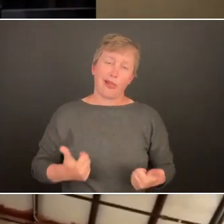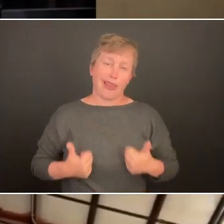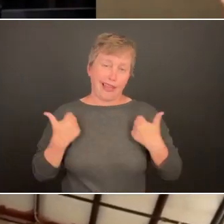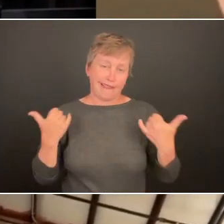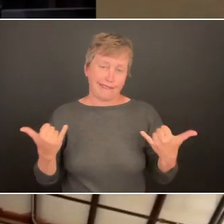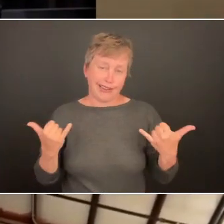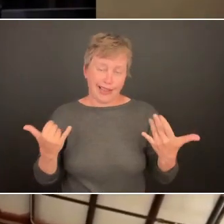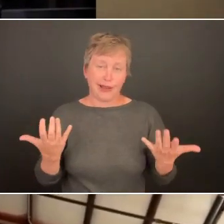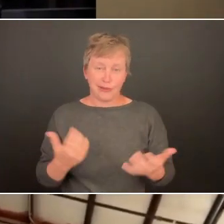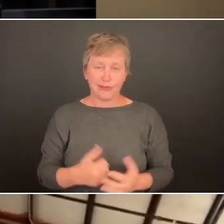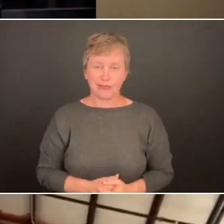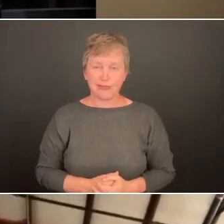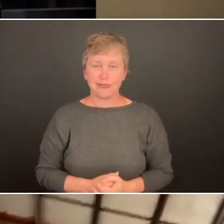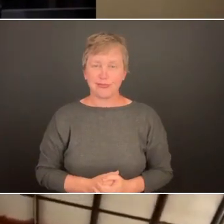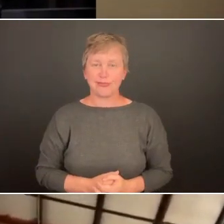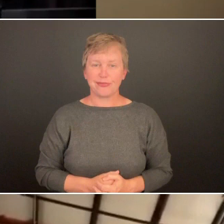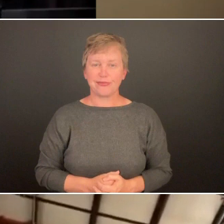mean, it's just part of it,